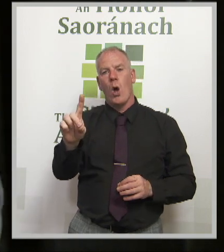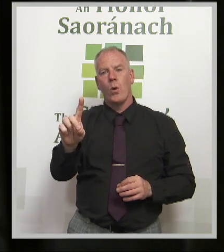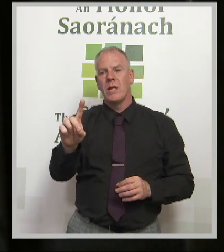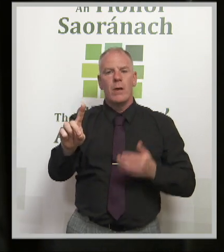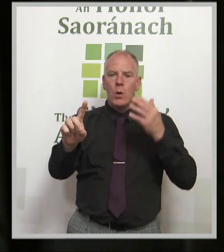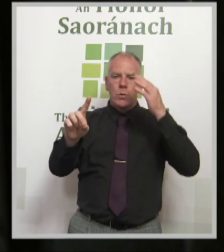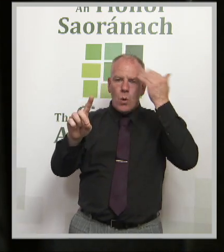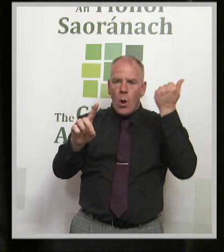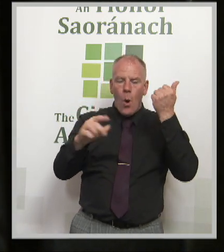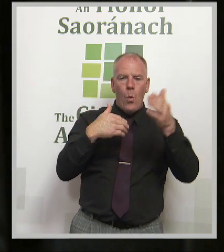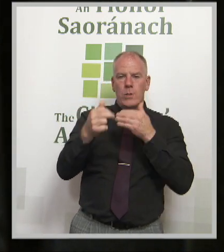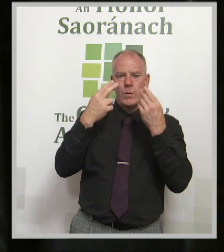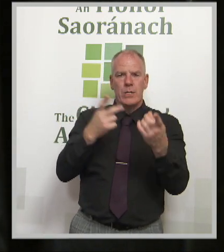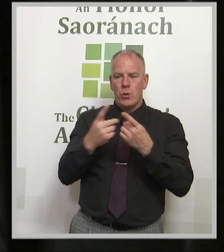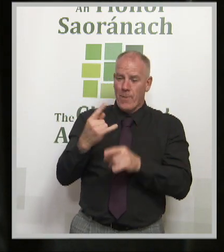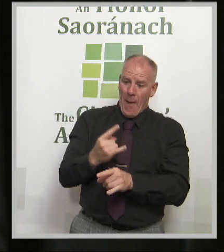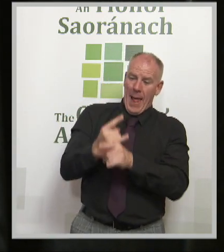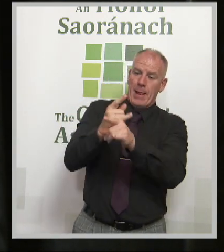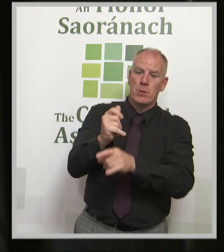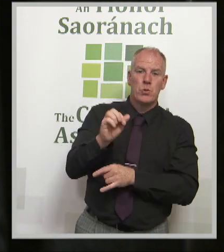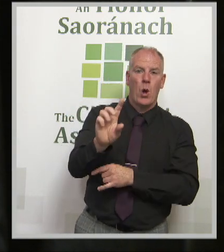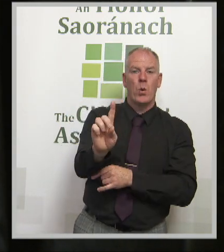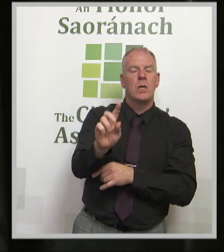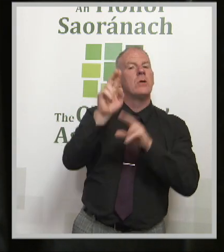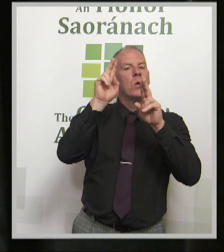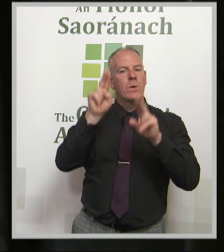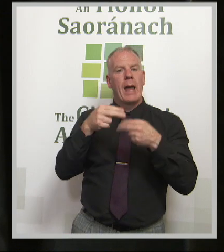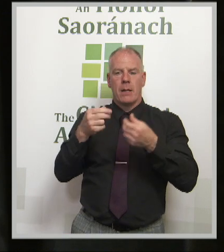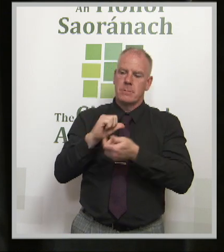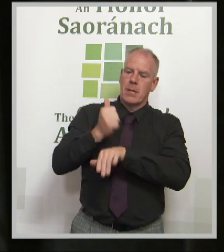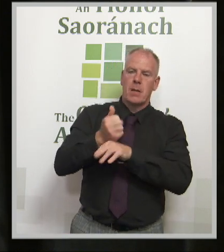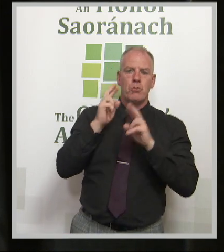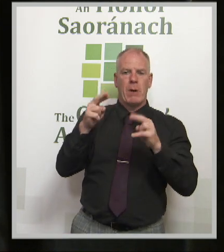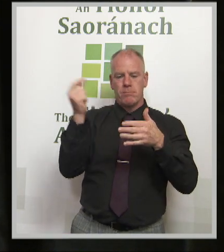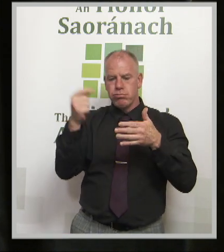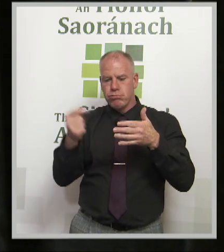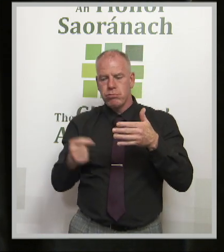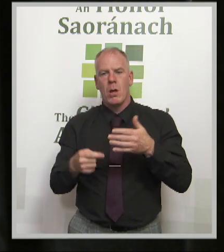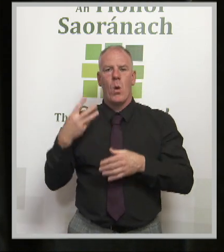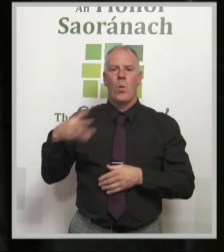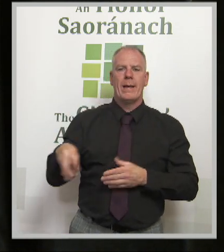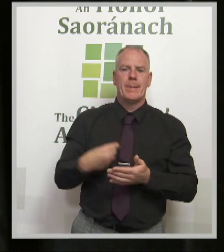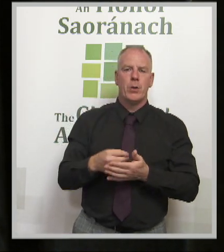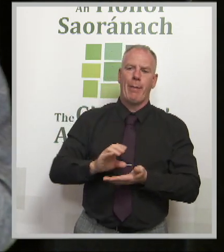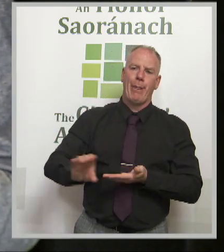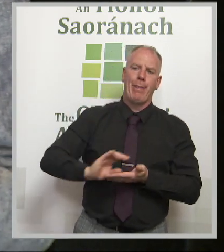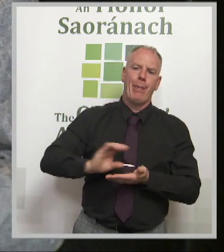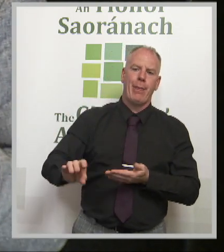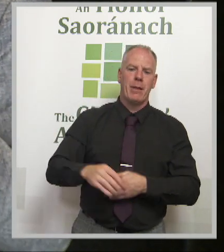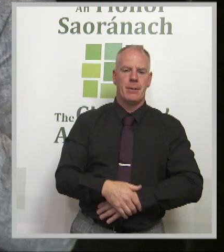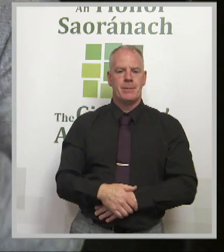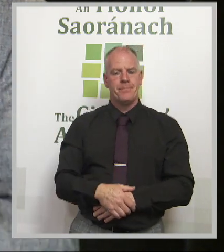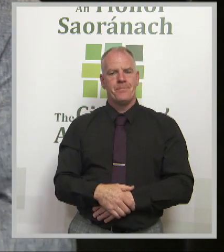needs to be done through research and monitoring, you're not going to put in place the right measures. You're going to waste taxpayers' money.